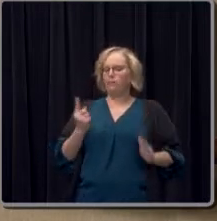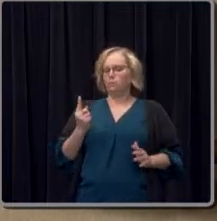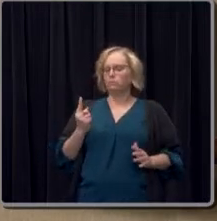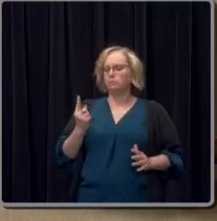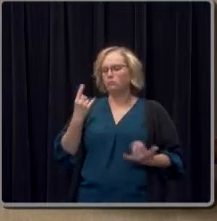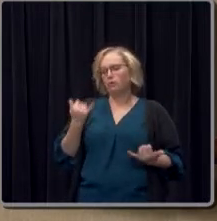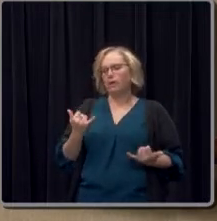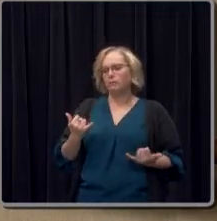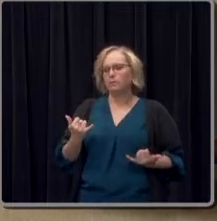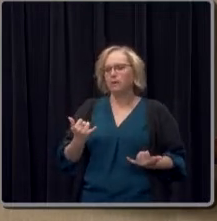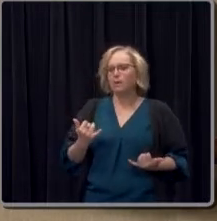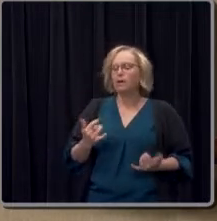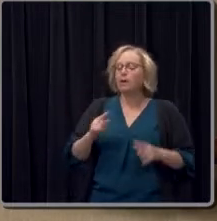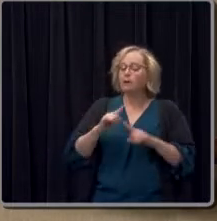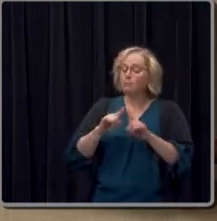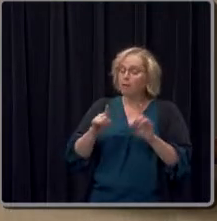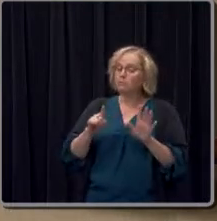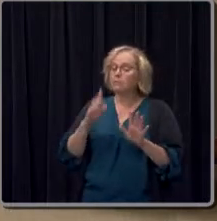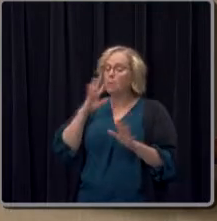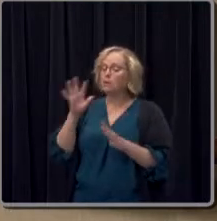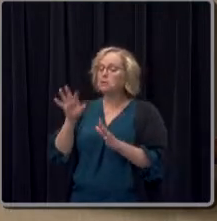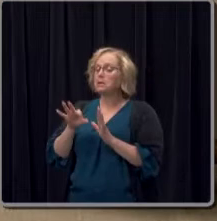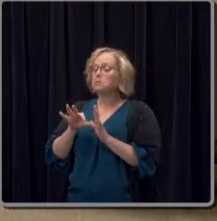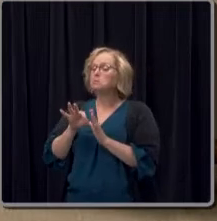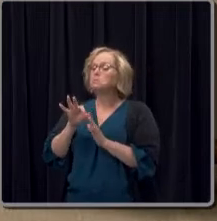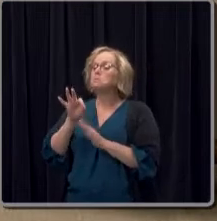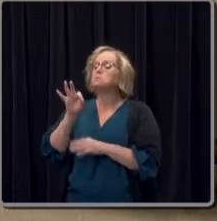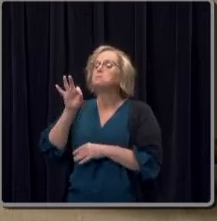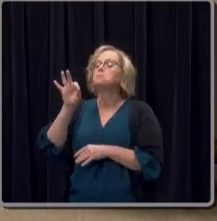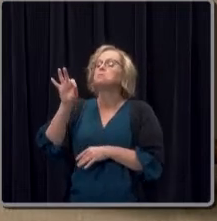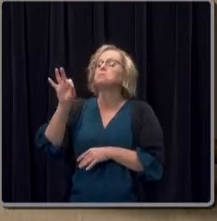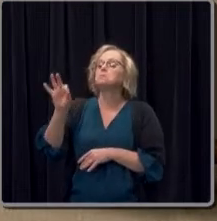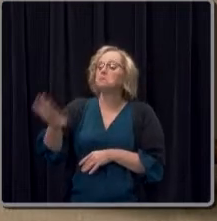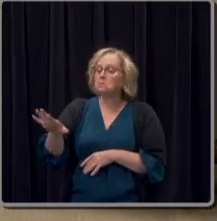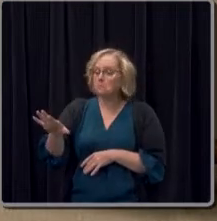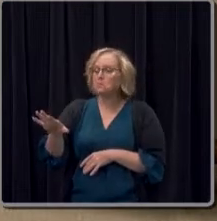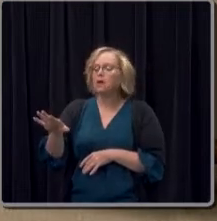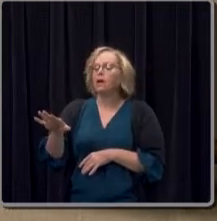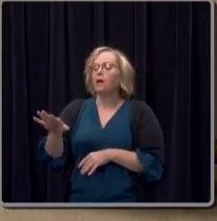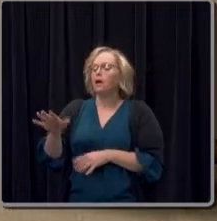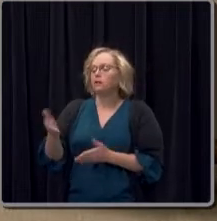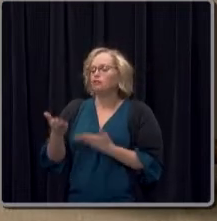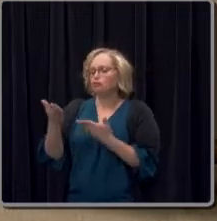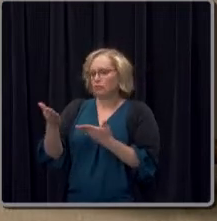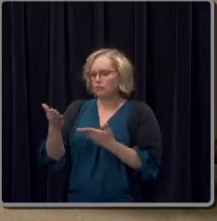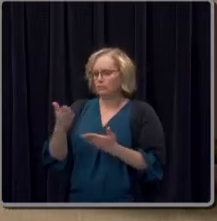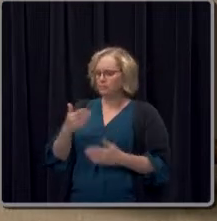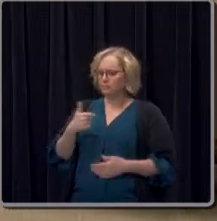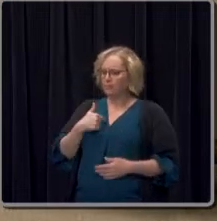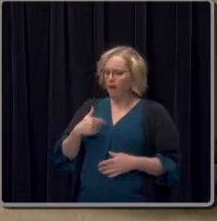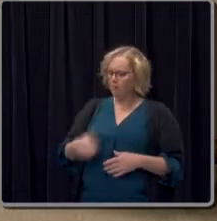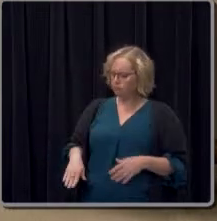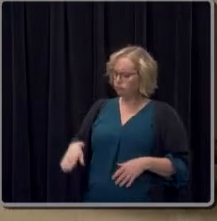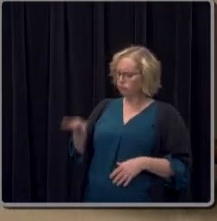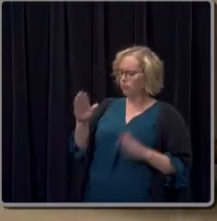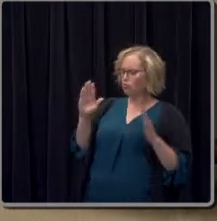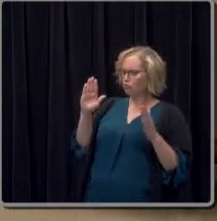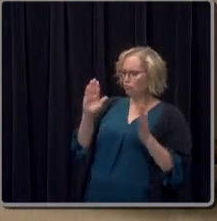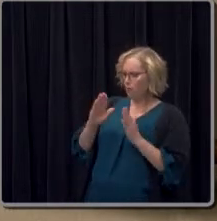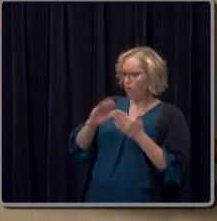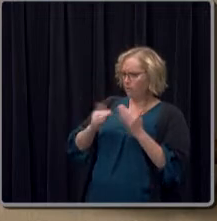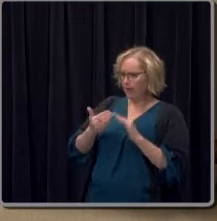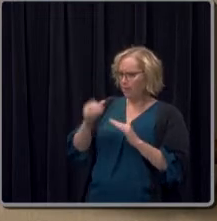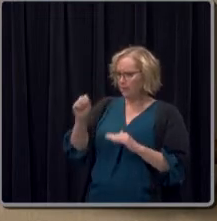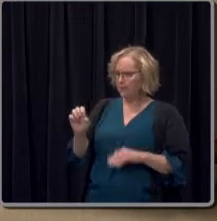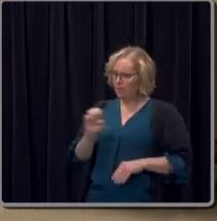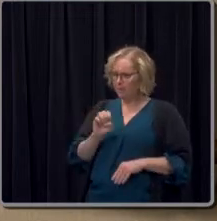like to plant a seed, though, and suggest I come from a very small town in southeastern Kansas. Our pickup times